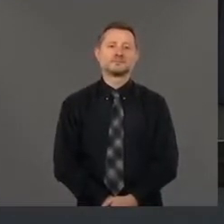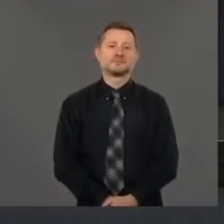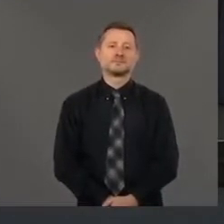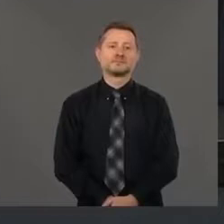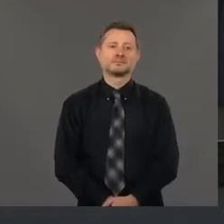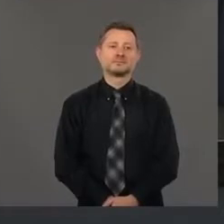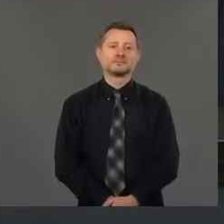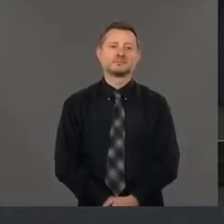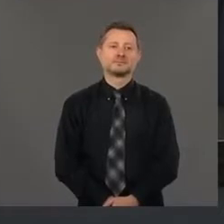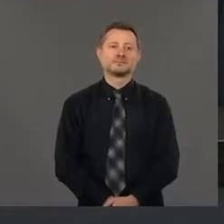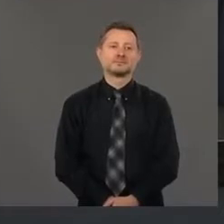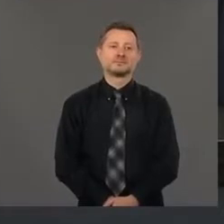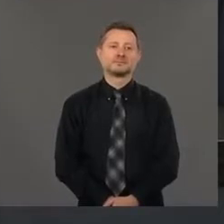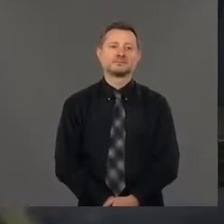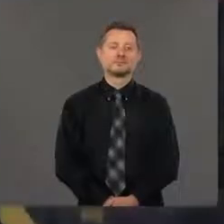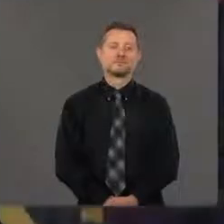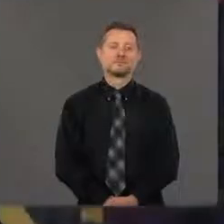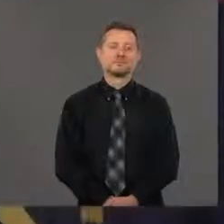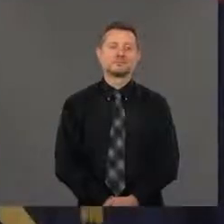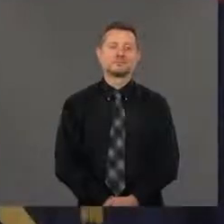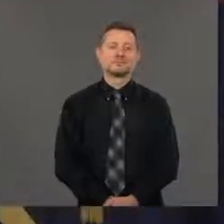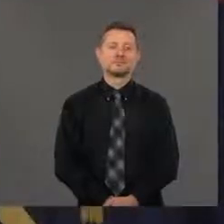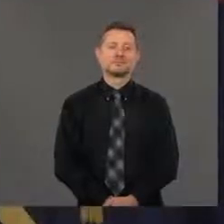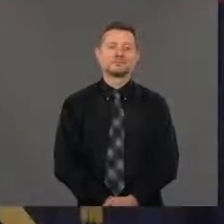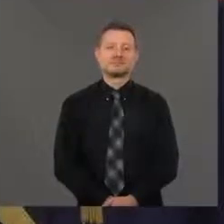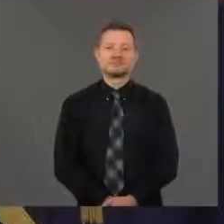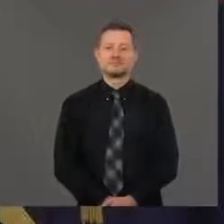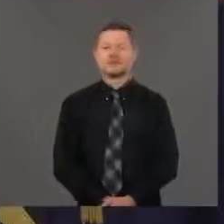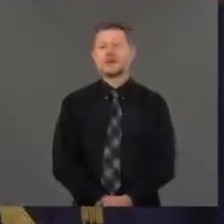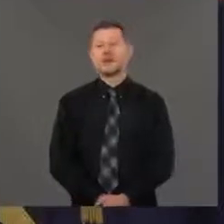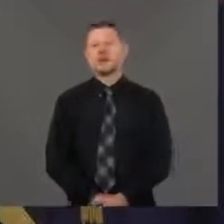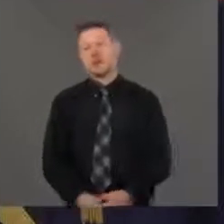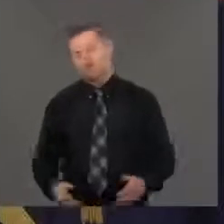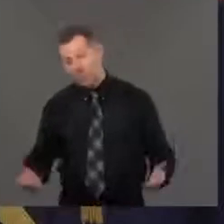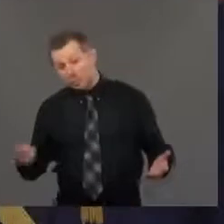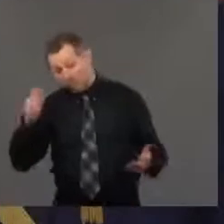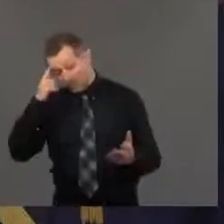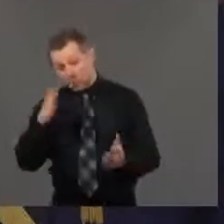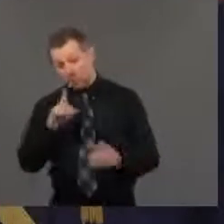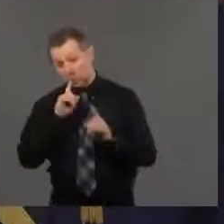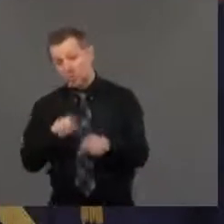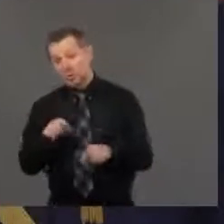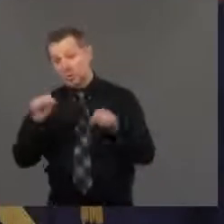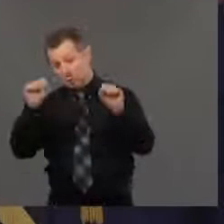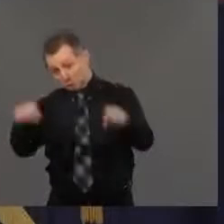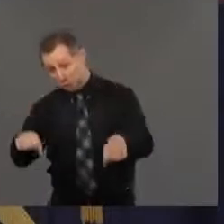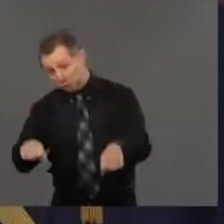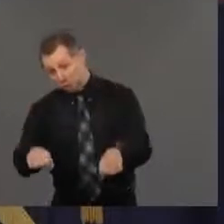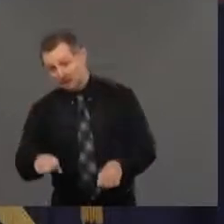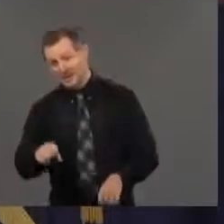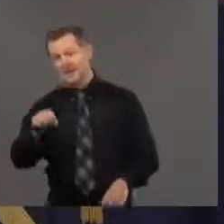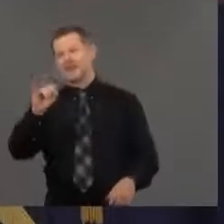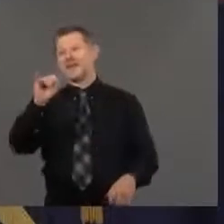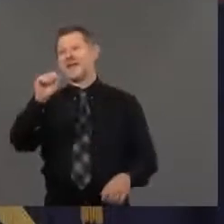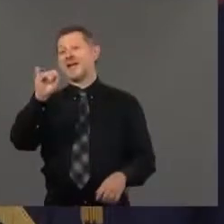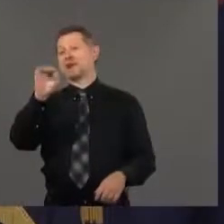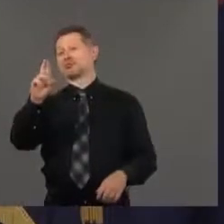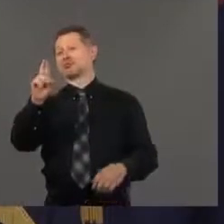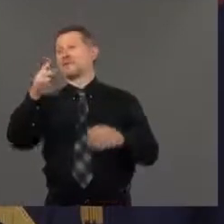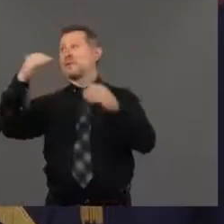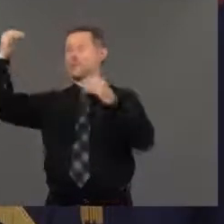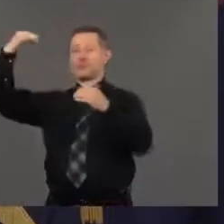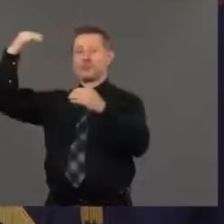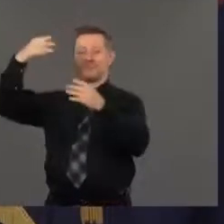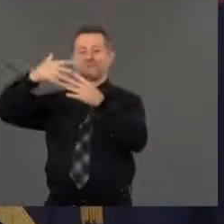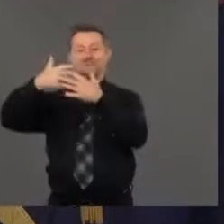50% capacity limits? It could. Look, the air filtration to me, when we talk about